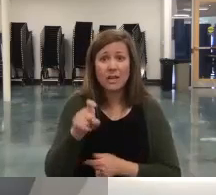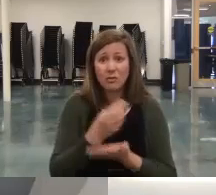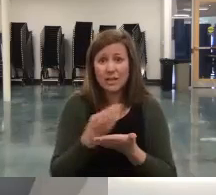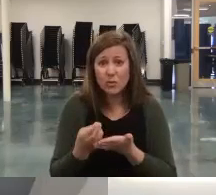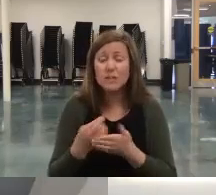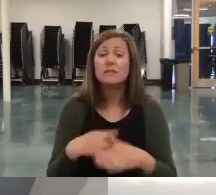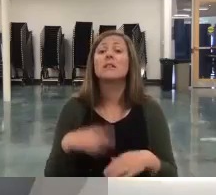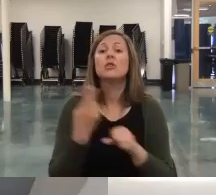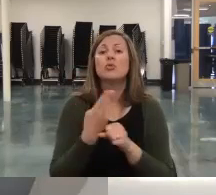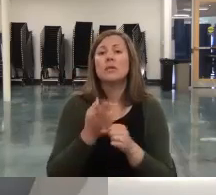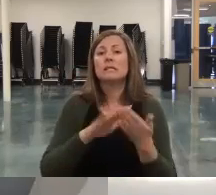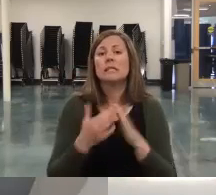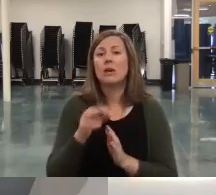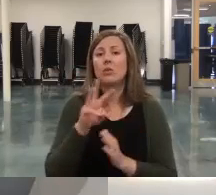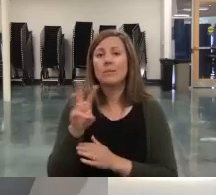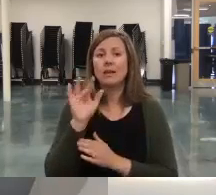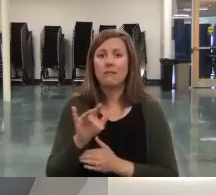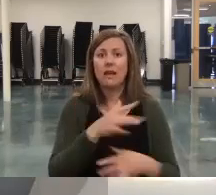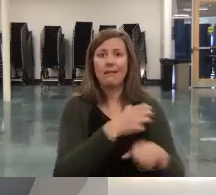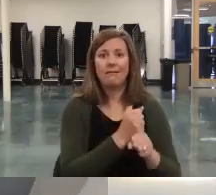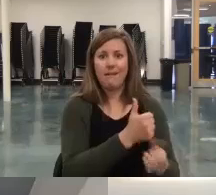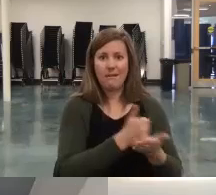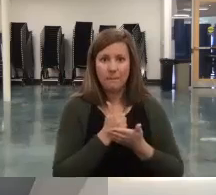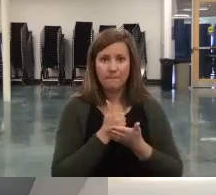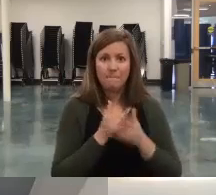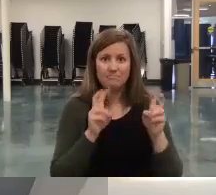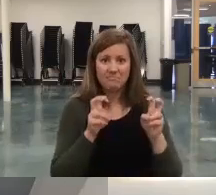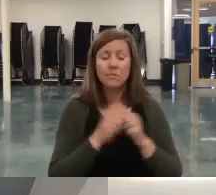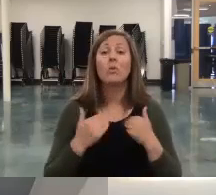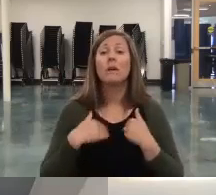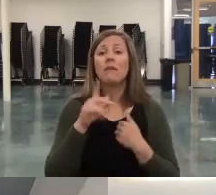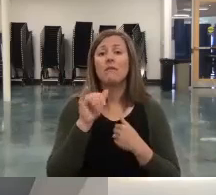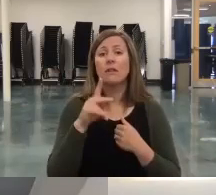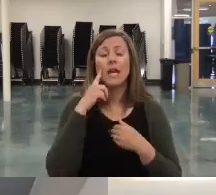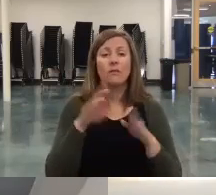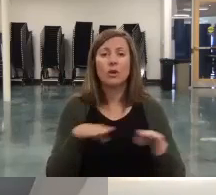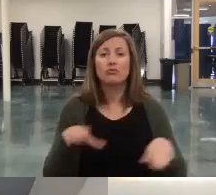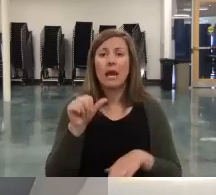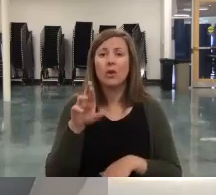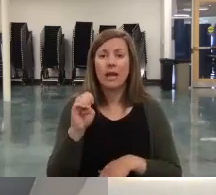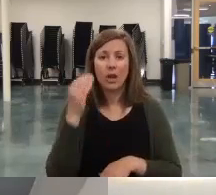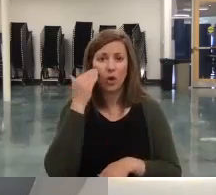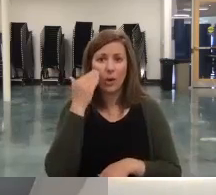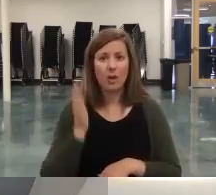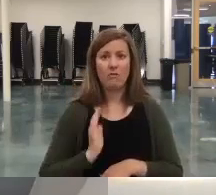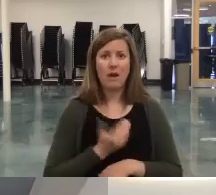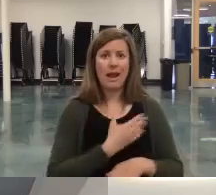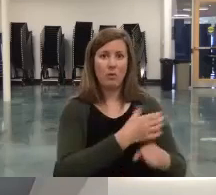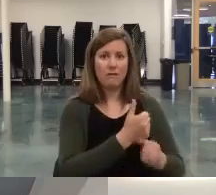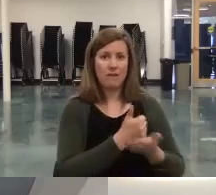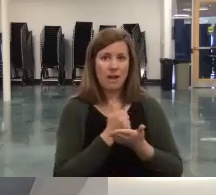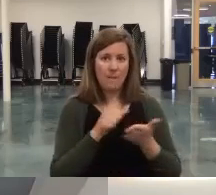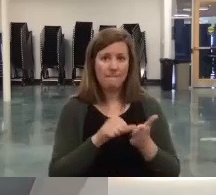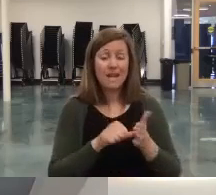go to the city's webpage and click Get Help. We've got a link to Child Care Aware on our Get Help page. We also